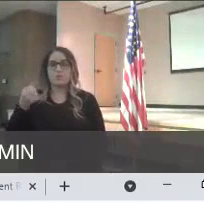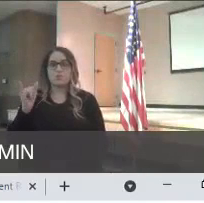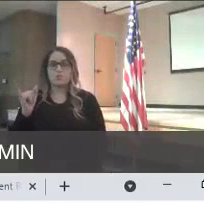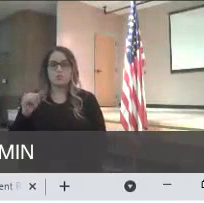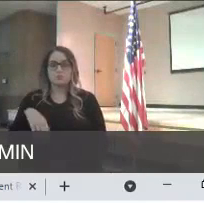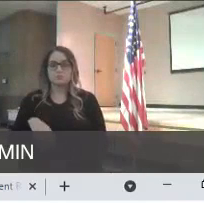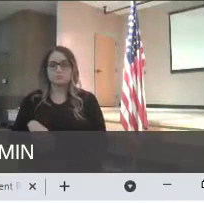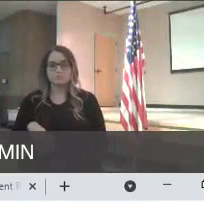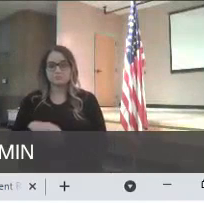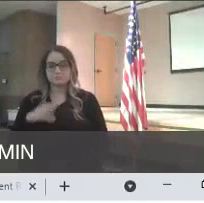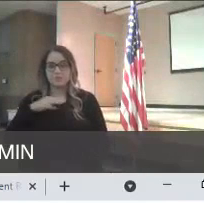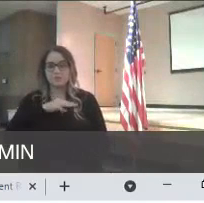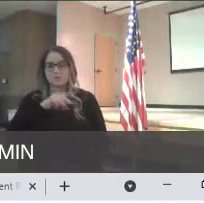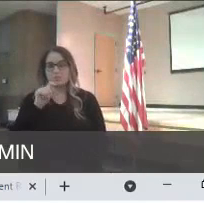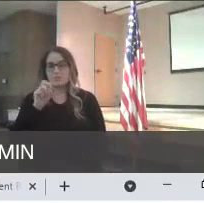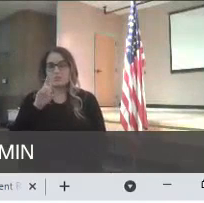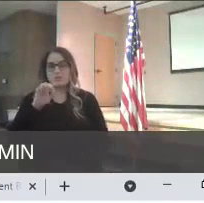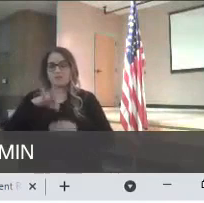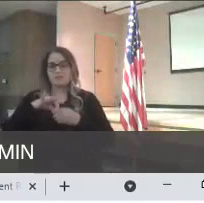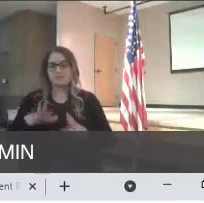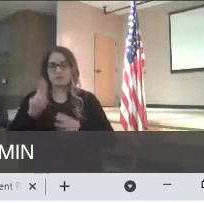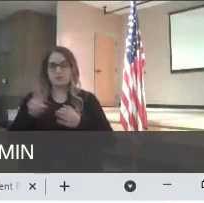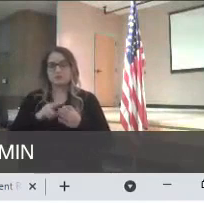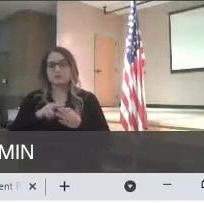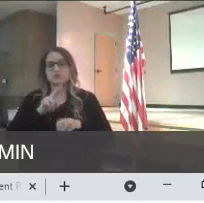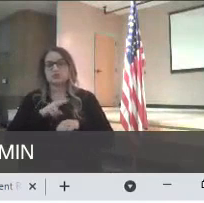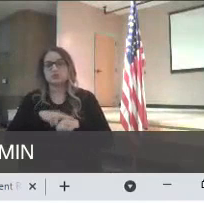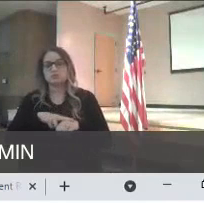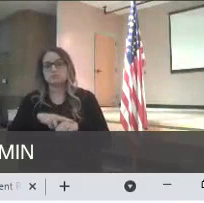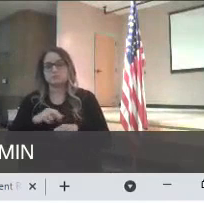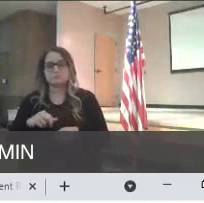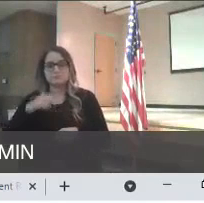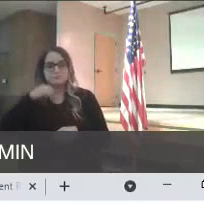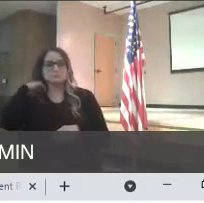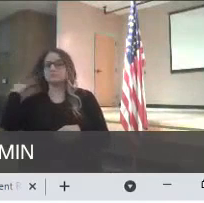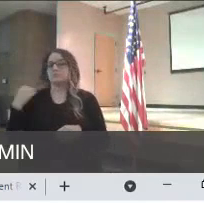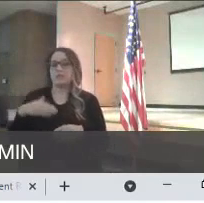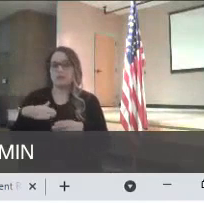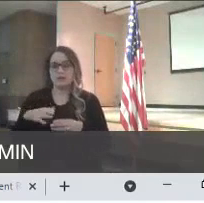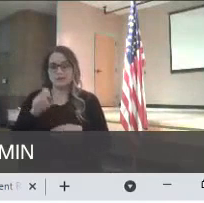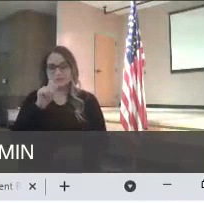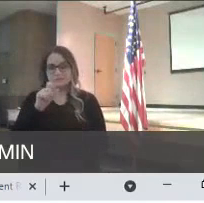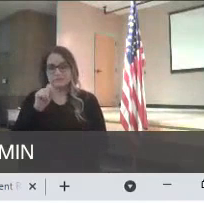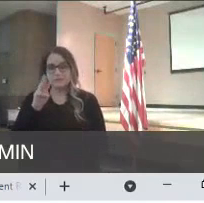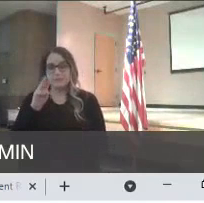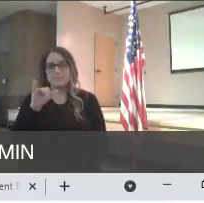tribe. I'm a voter in national, state, and tribal elections down the road here at the St. Michael's